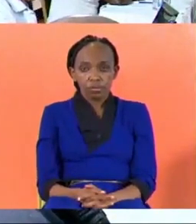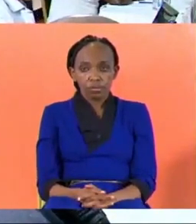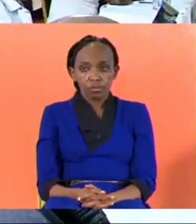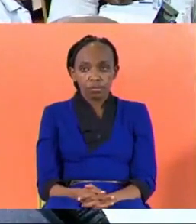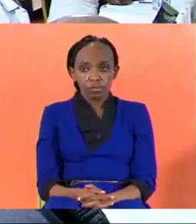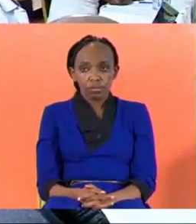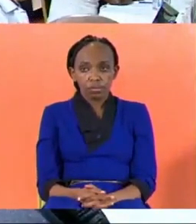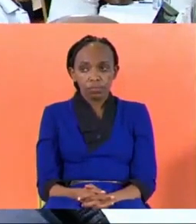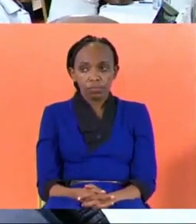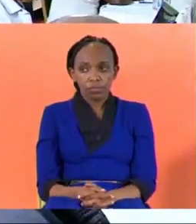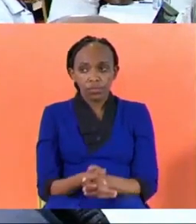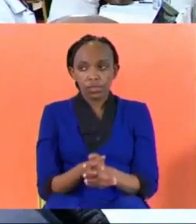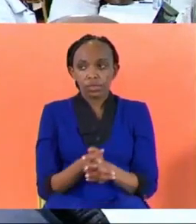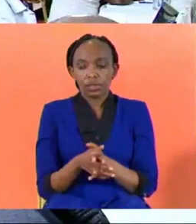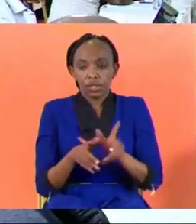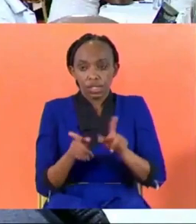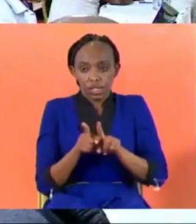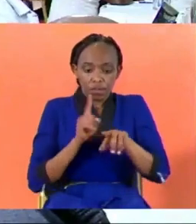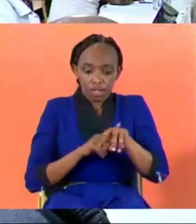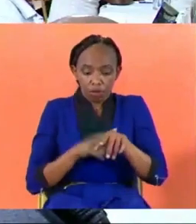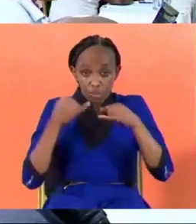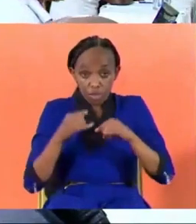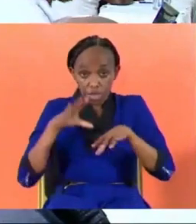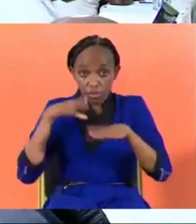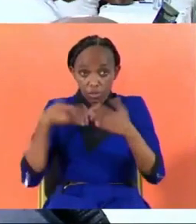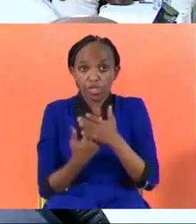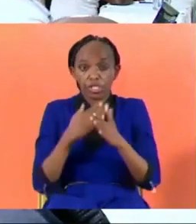as we sort out Zambia,